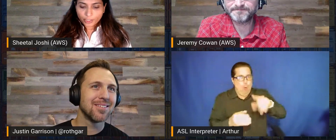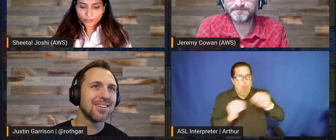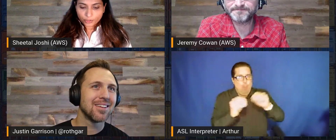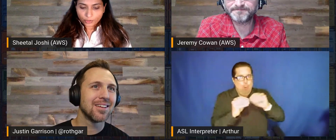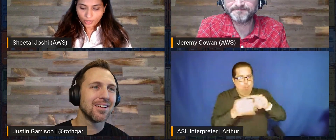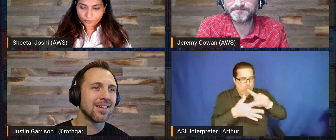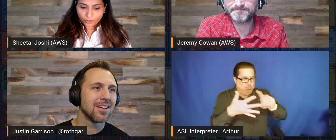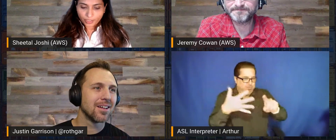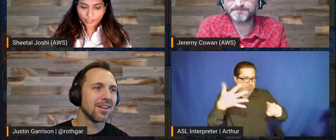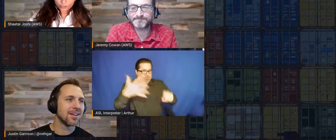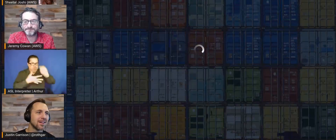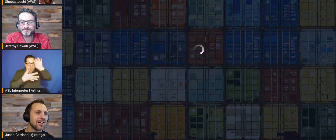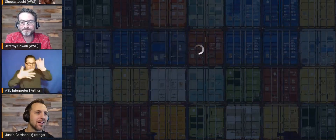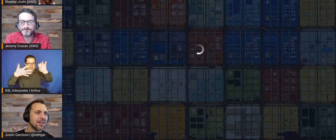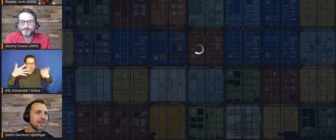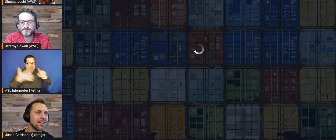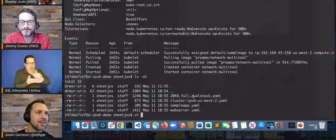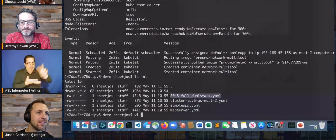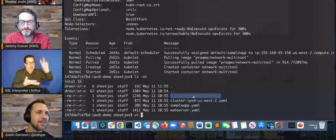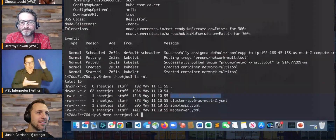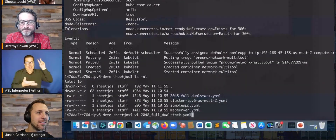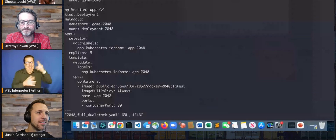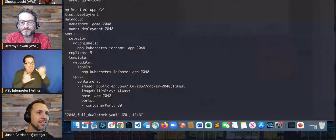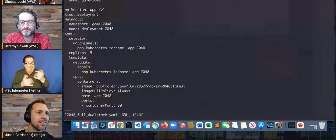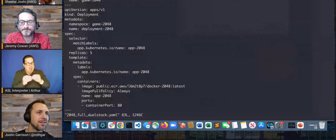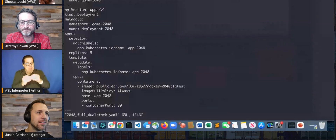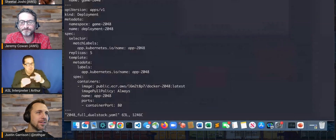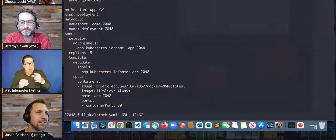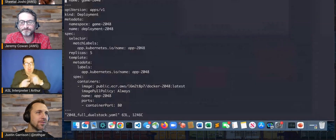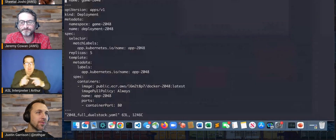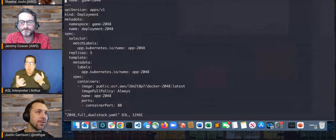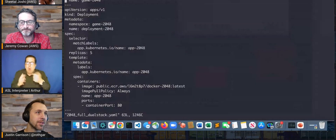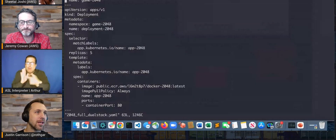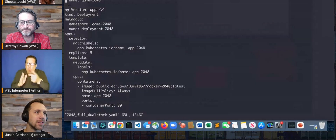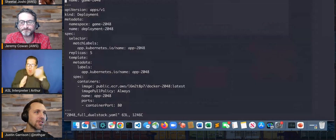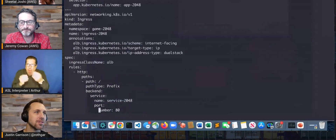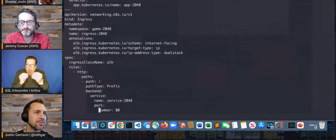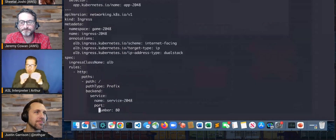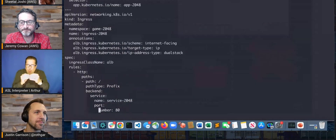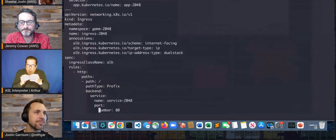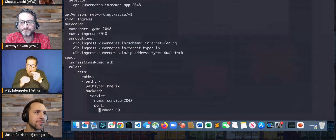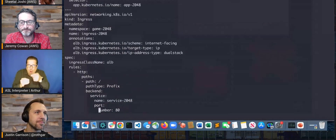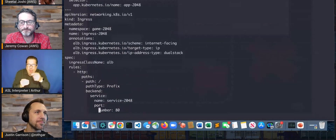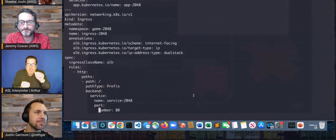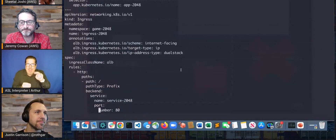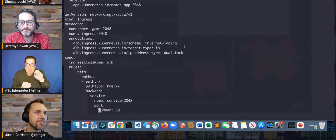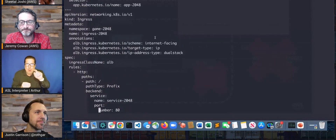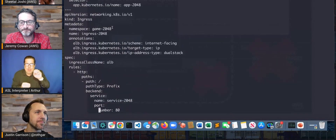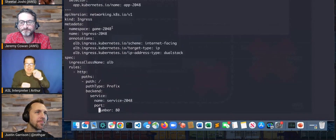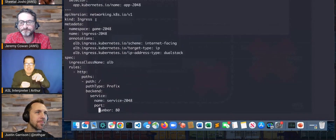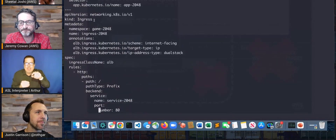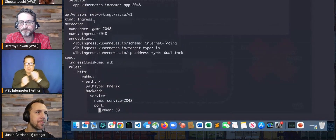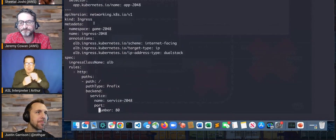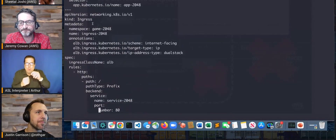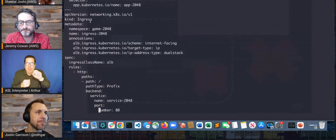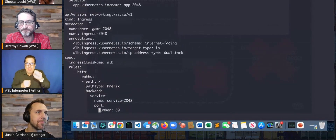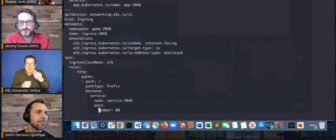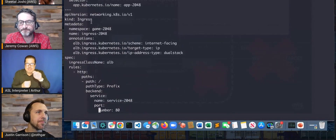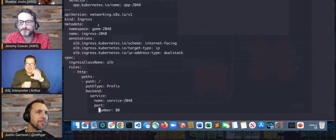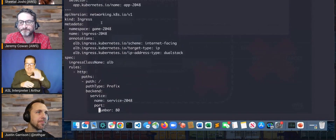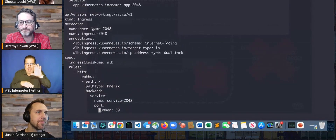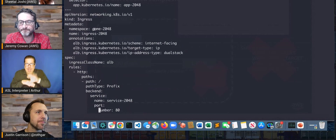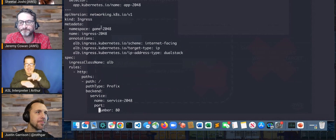I just wanted to show how you can actually provision the dual stack. Right, with the annotation. Yeah, annotation. Yeah. So you